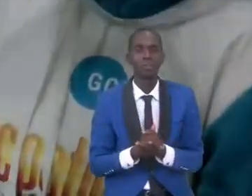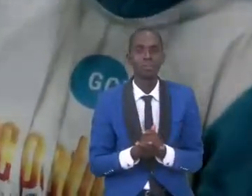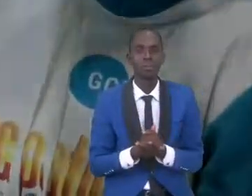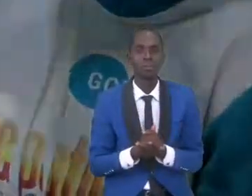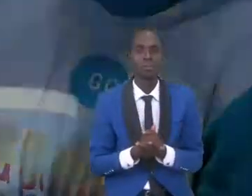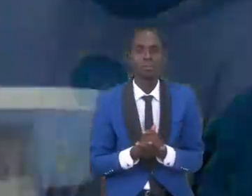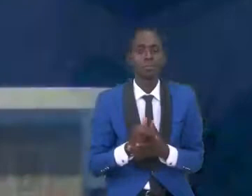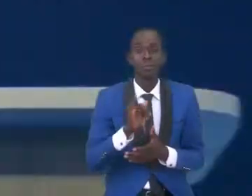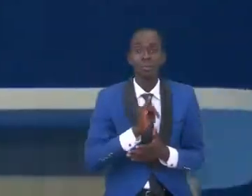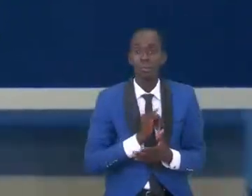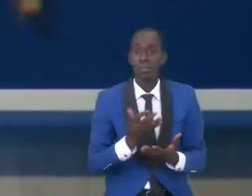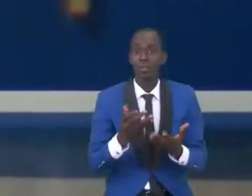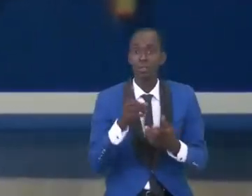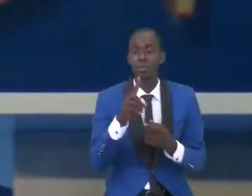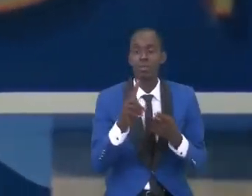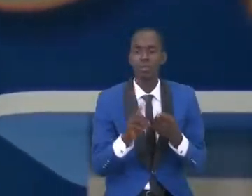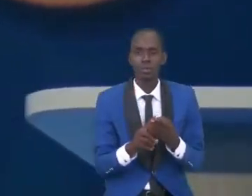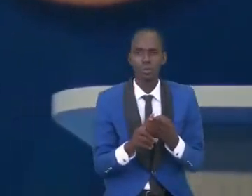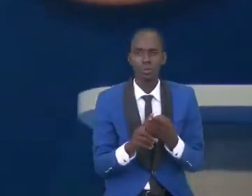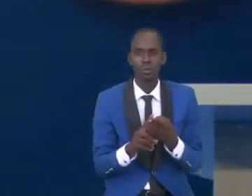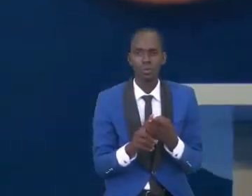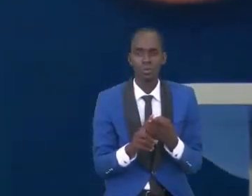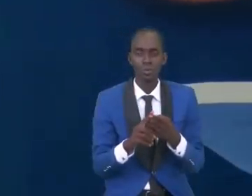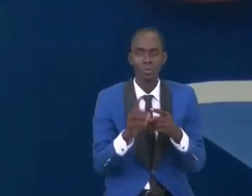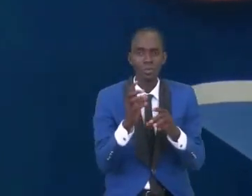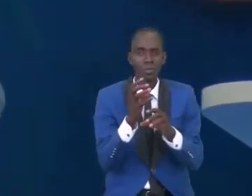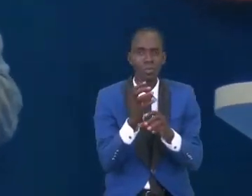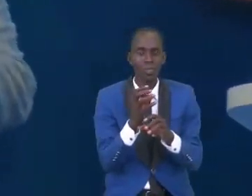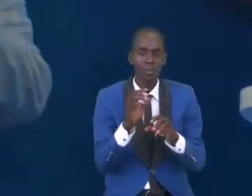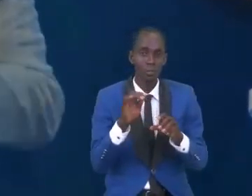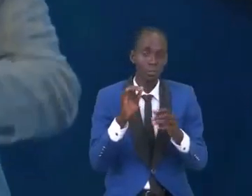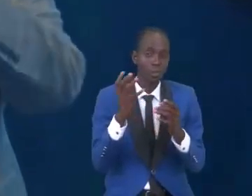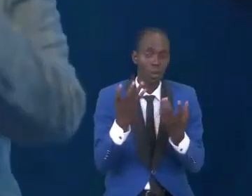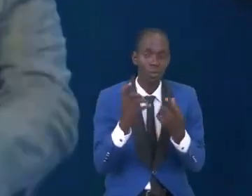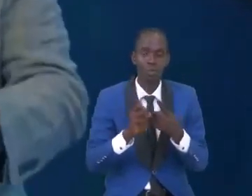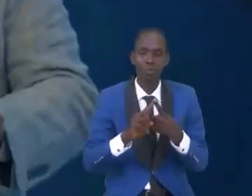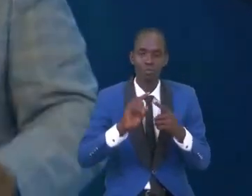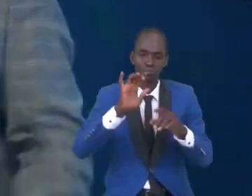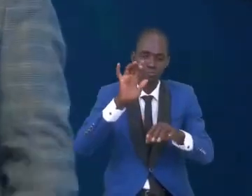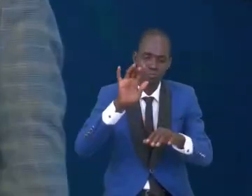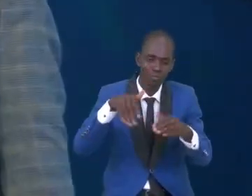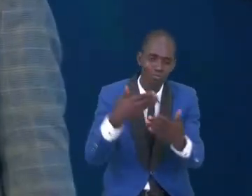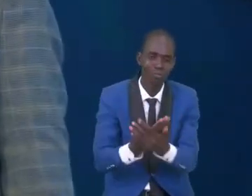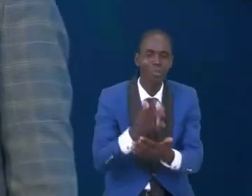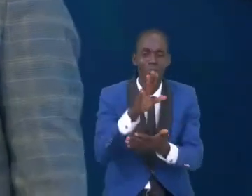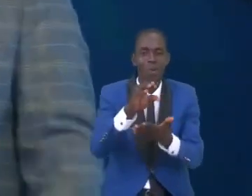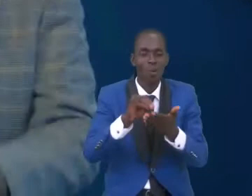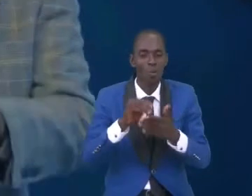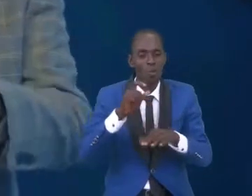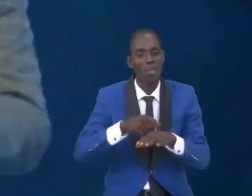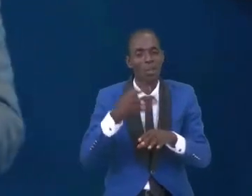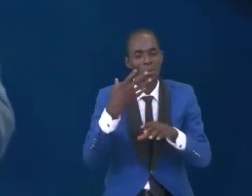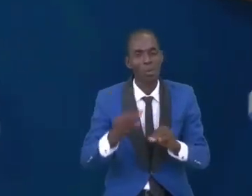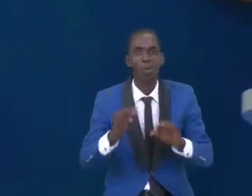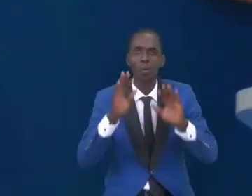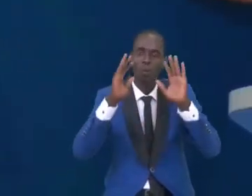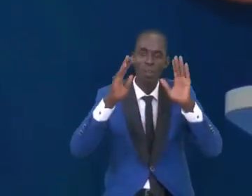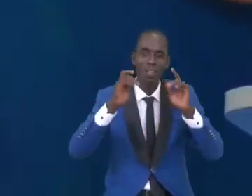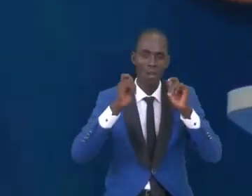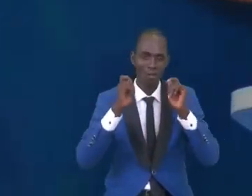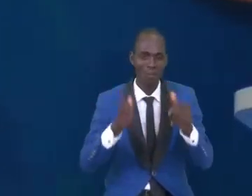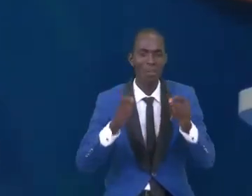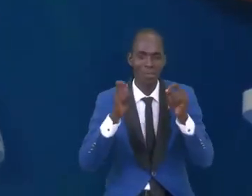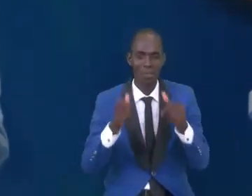I want you to get to your time of wonder quick today. So I will